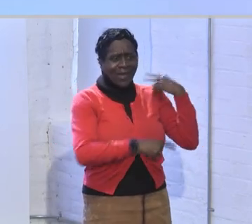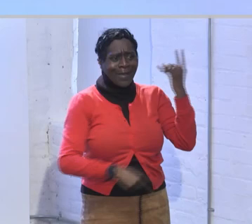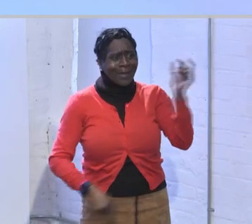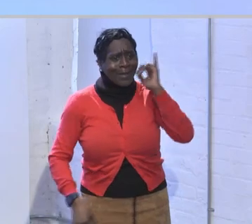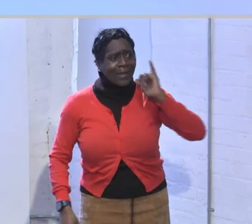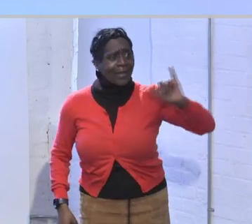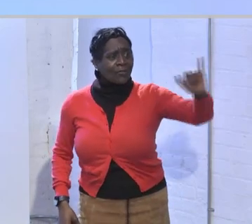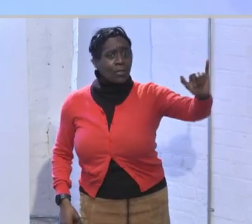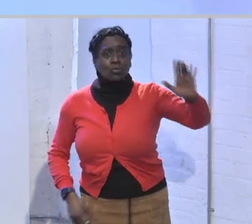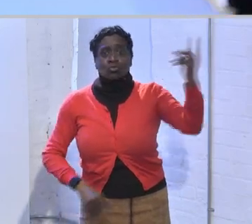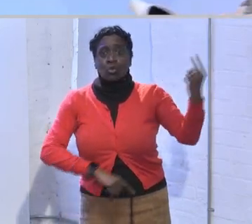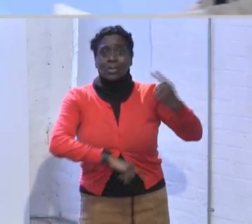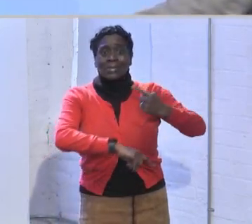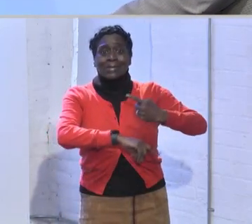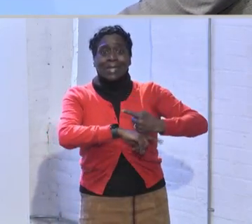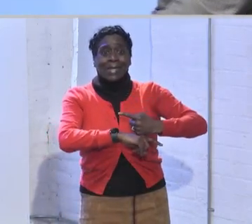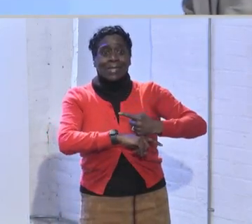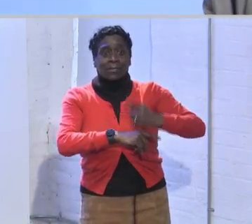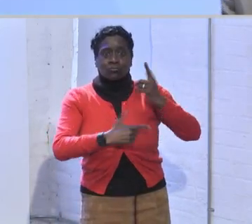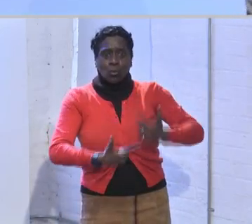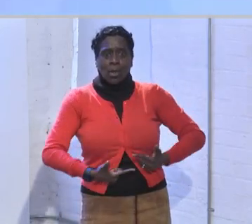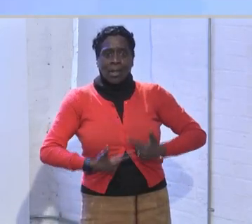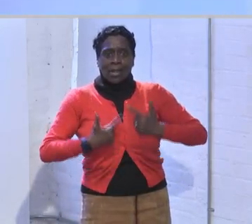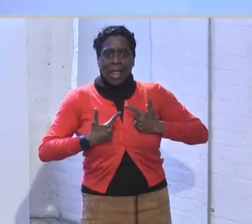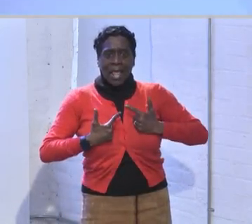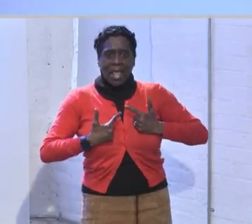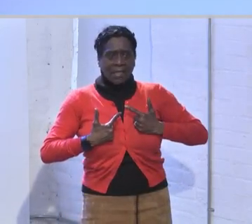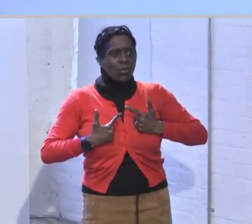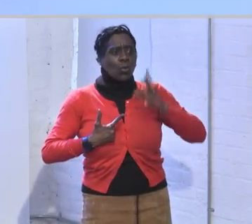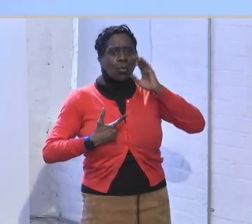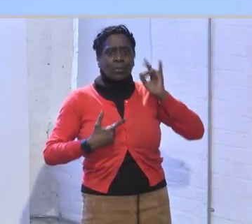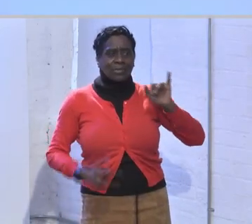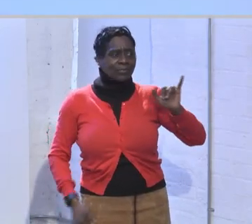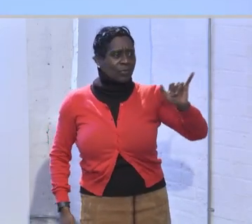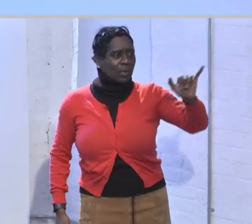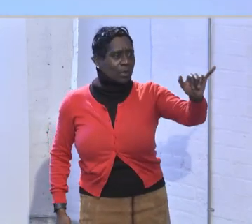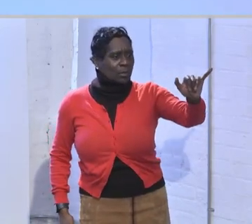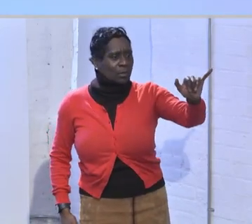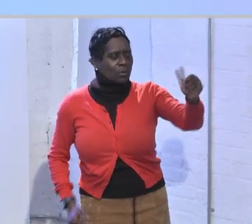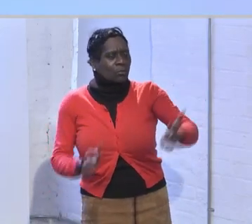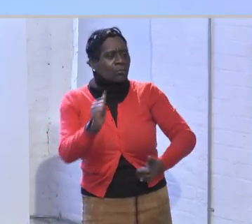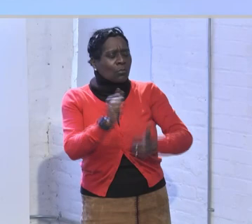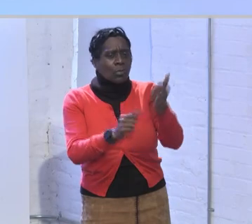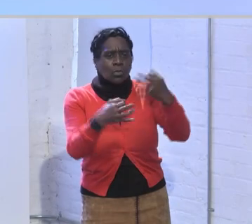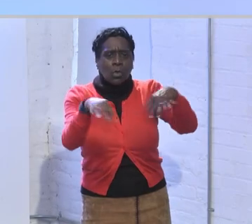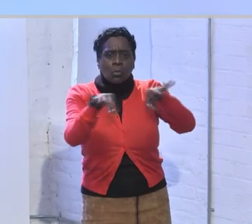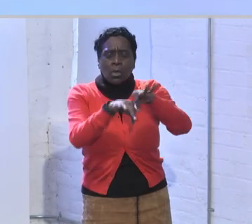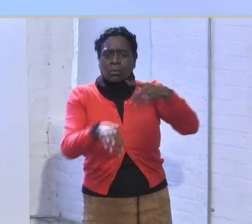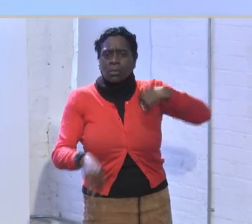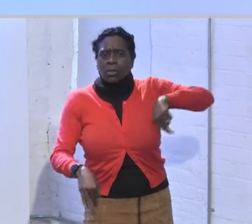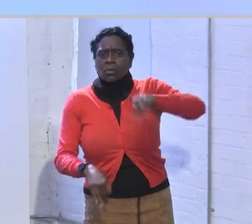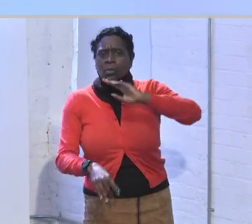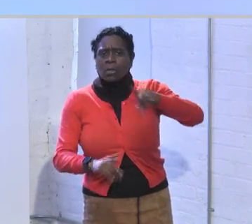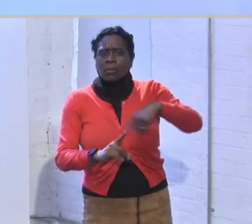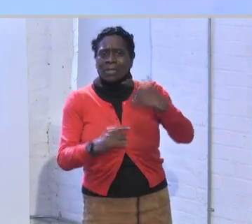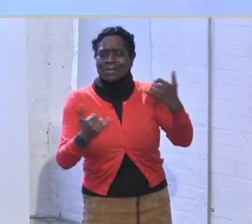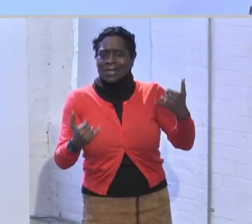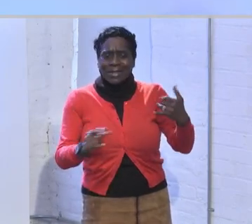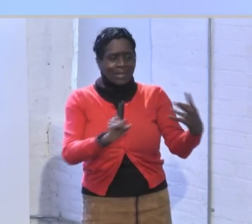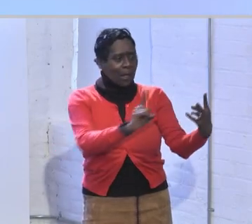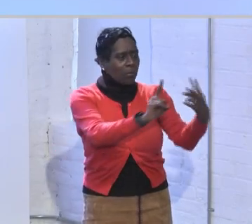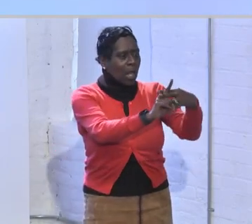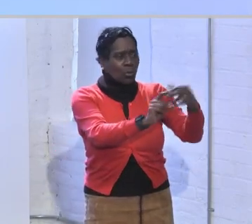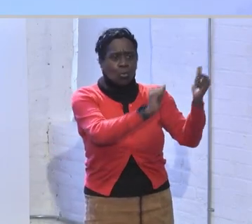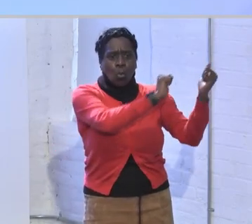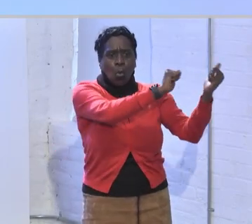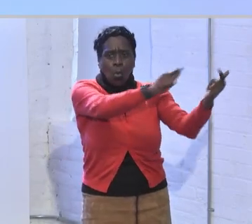thy days may be prolonged. Now, I want to just share something with you that I think may be the most important thing we talk about today, and it'll apply to every